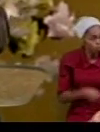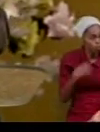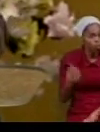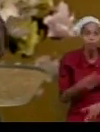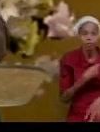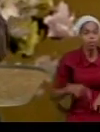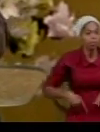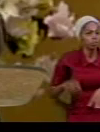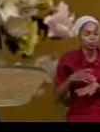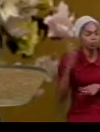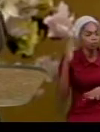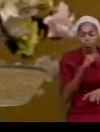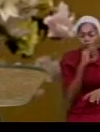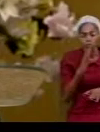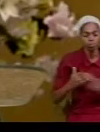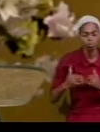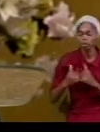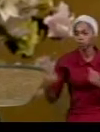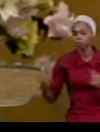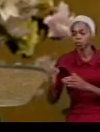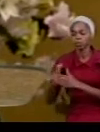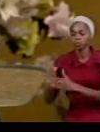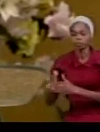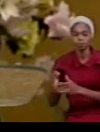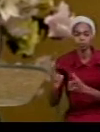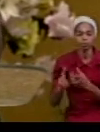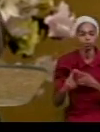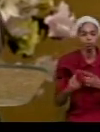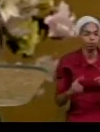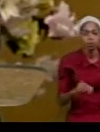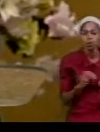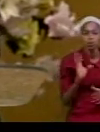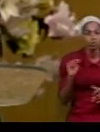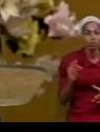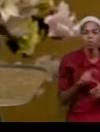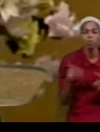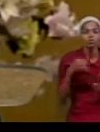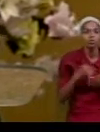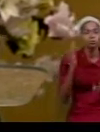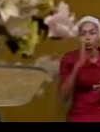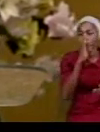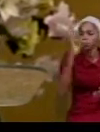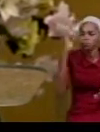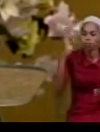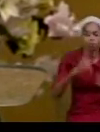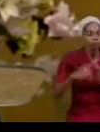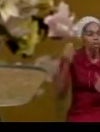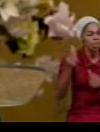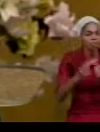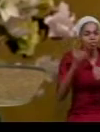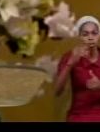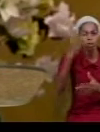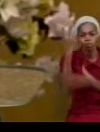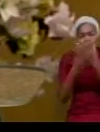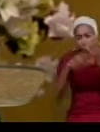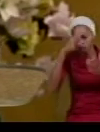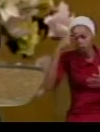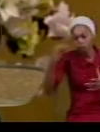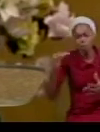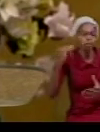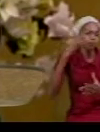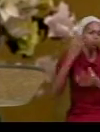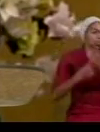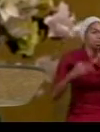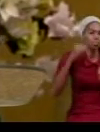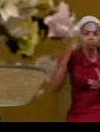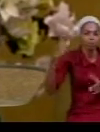not, limit ourselves. Men, women, those who are in the same faith with us, those who are not in the same faith with